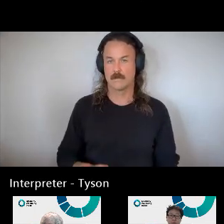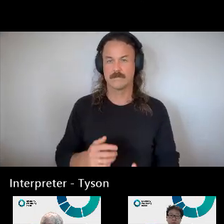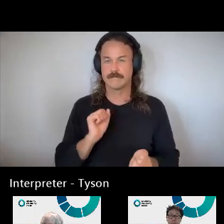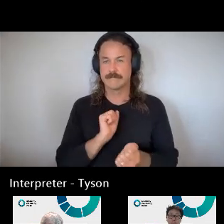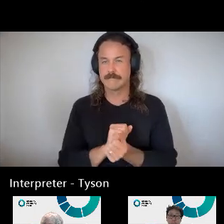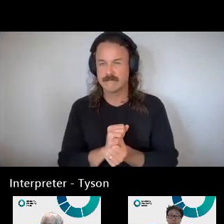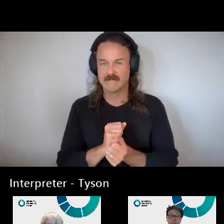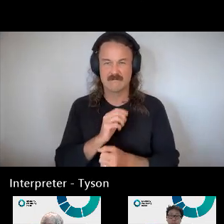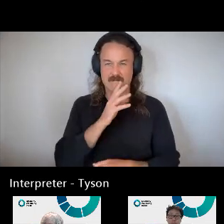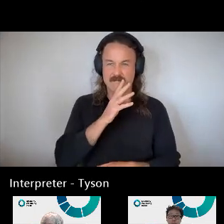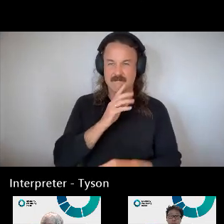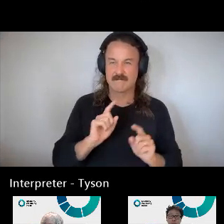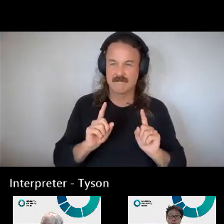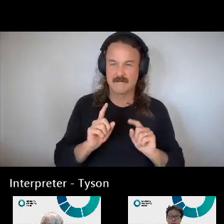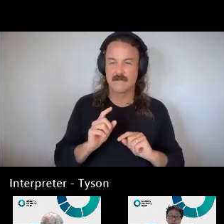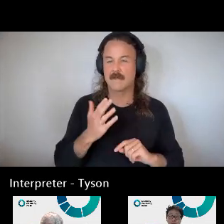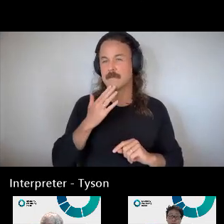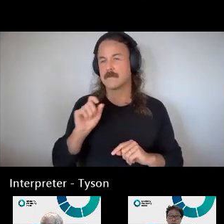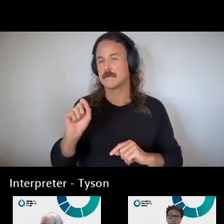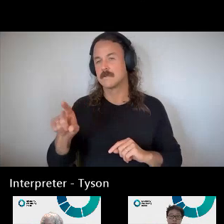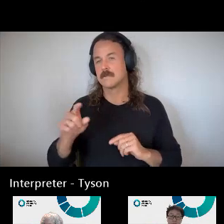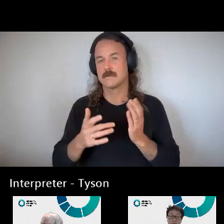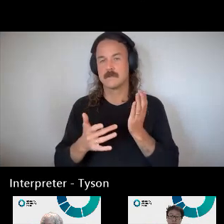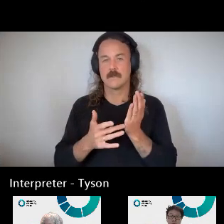tech host in the chat, or you can also email